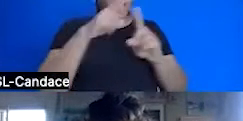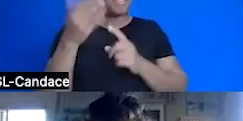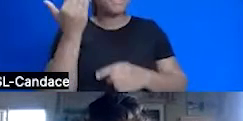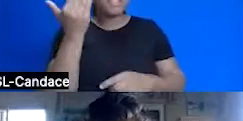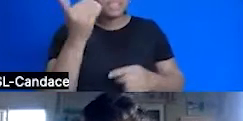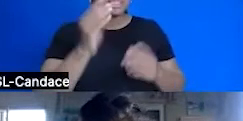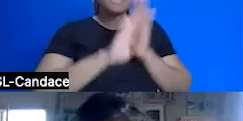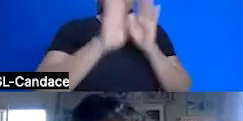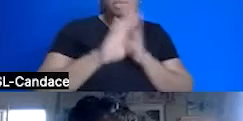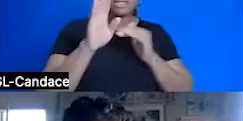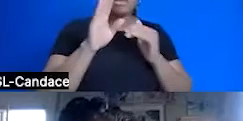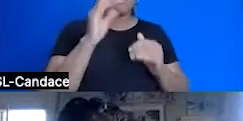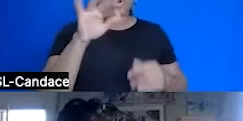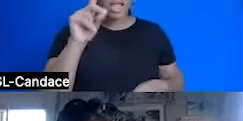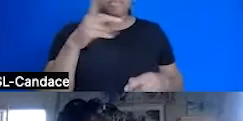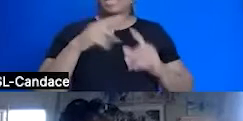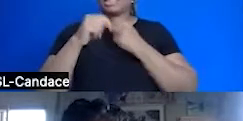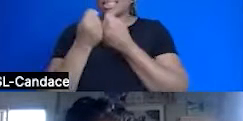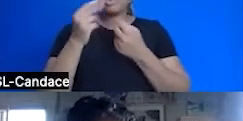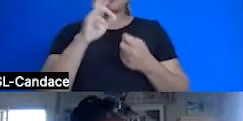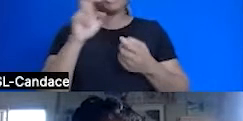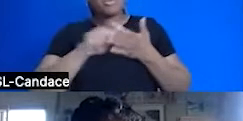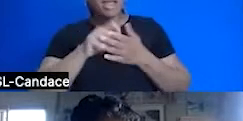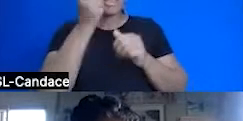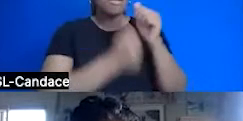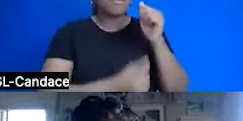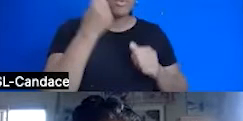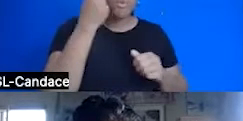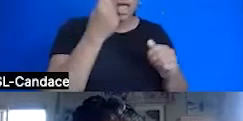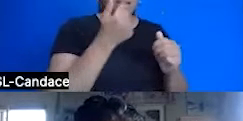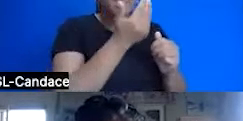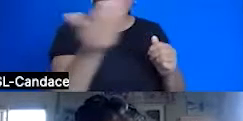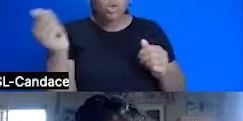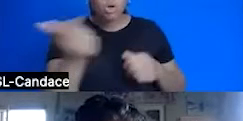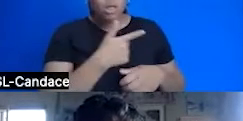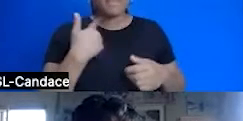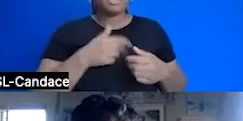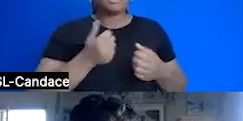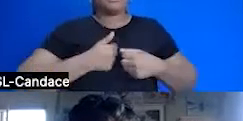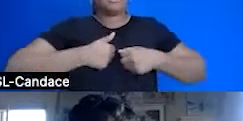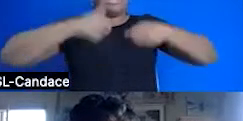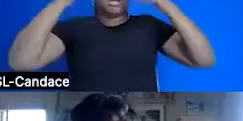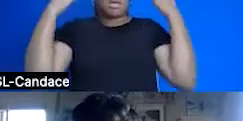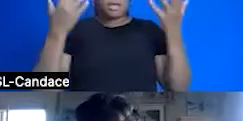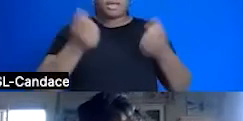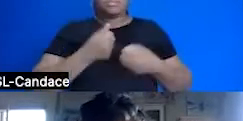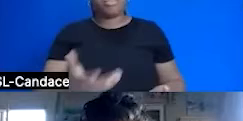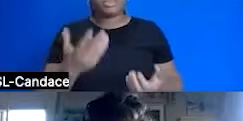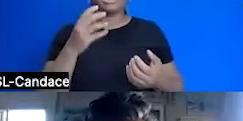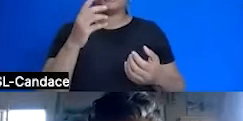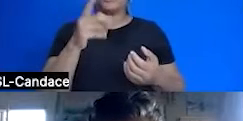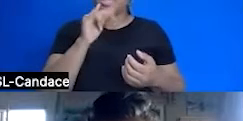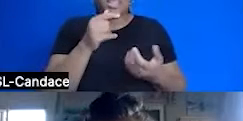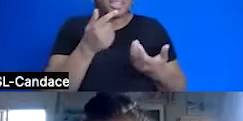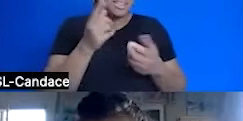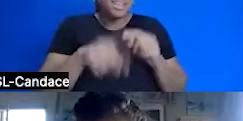grants, and my team and I had to rewrite every single one of them, and we already feel burnt out. So it feels really unsustainable to even